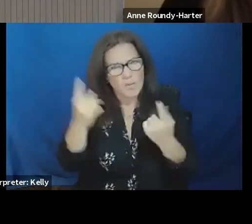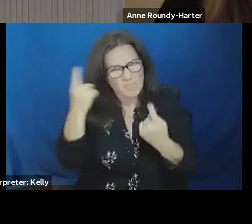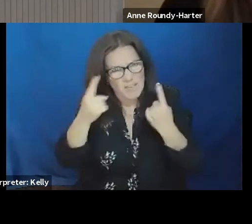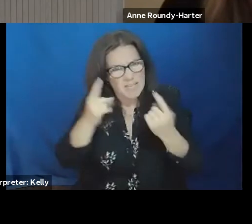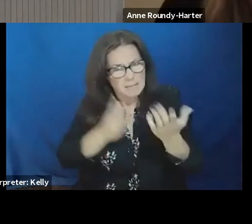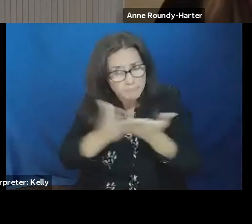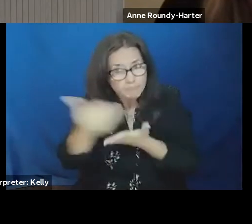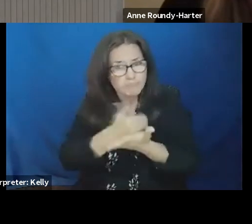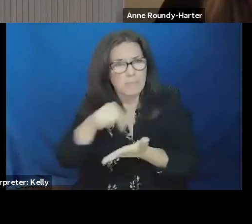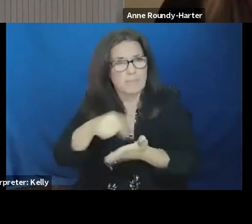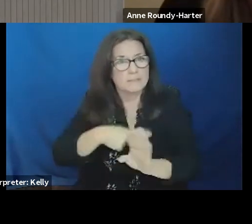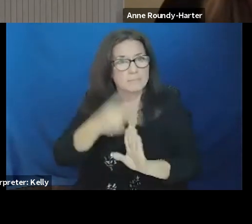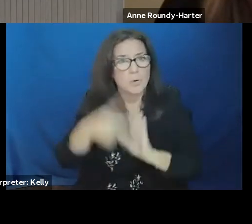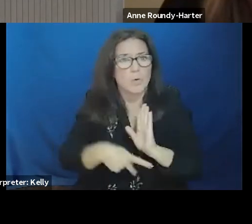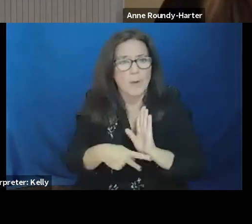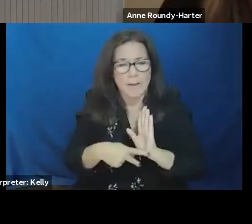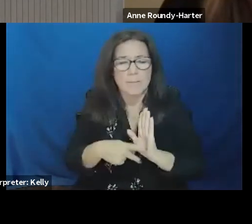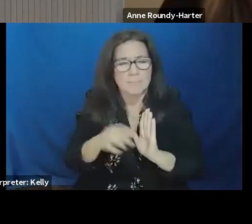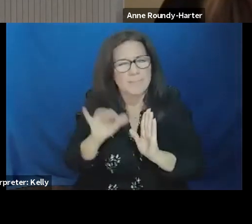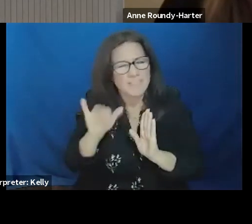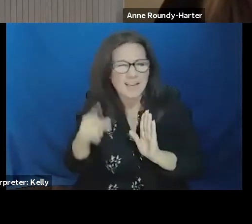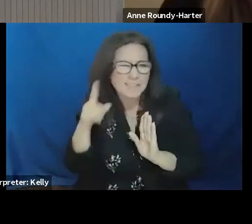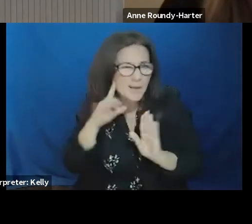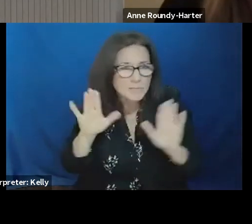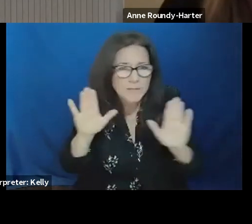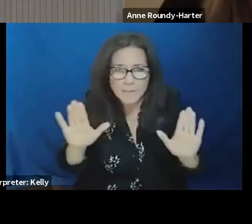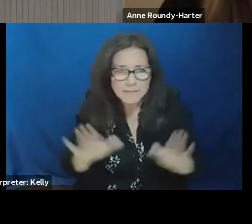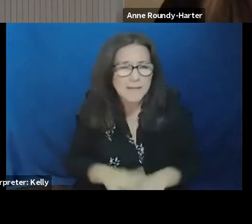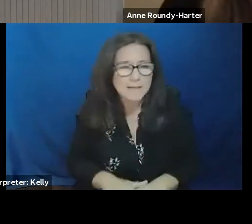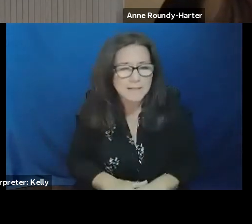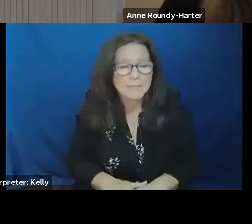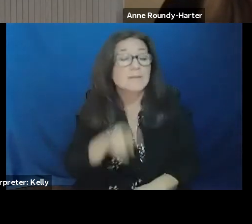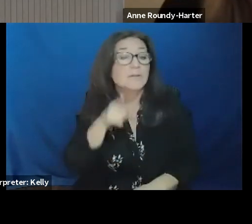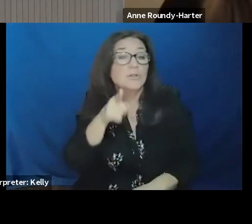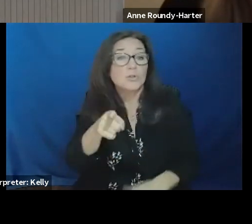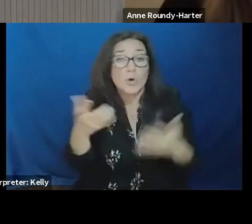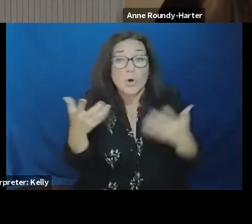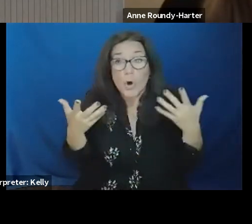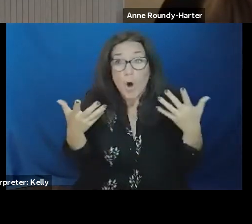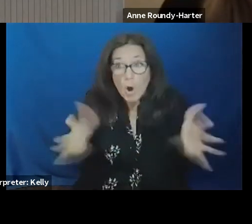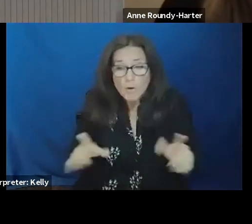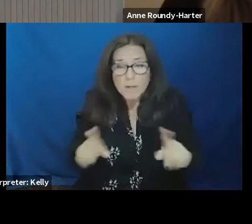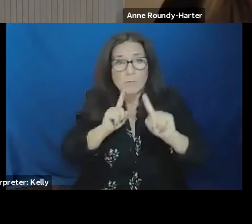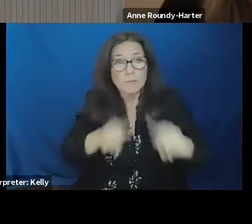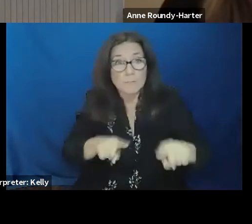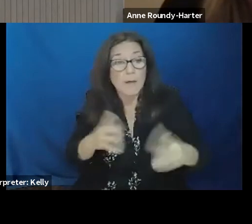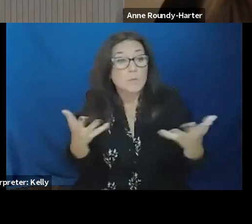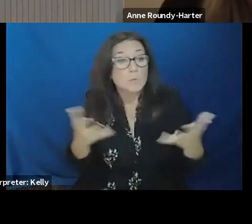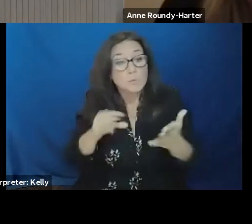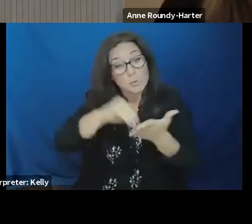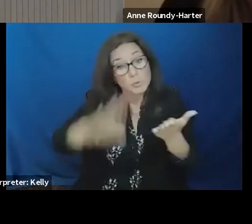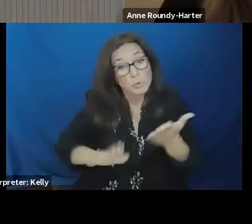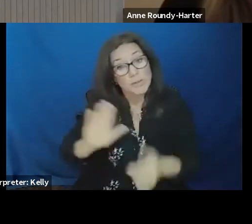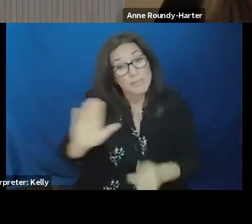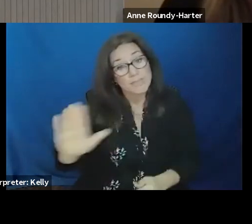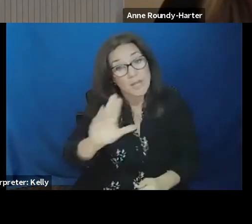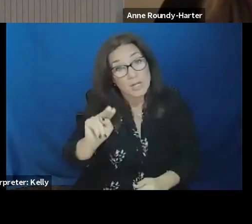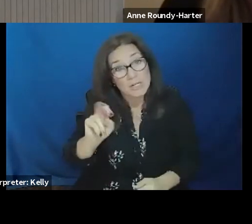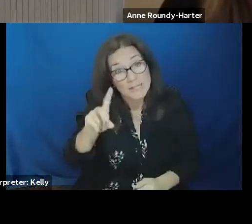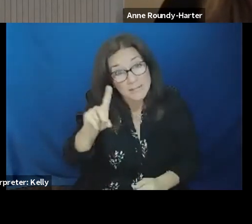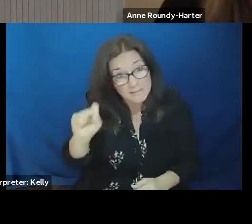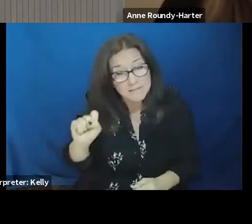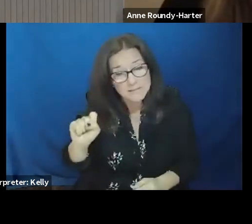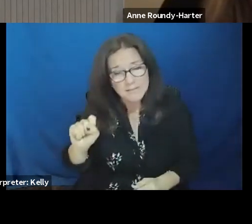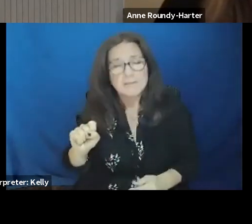And I think not only are you responding to what you know our student needs, but you're responding to what, as you mentioned, what